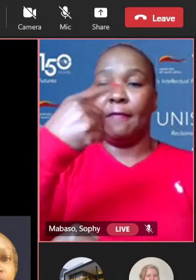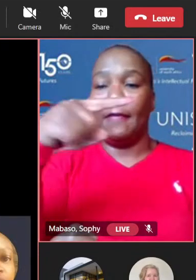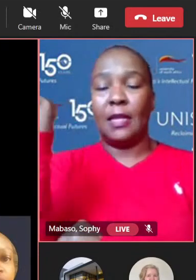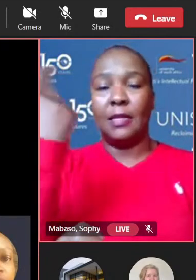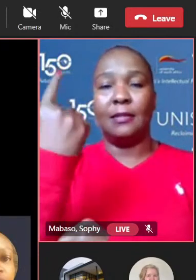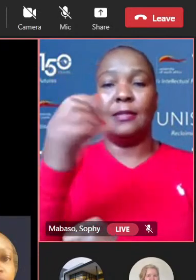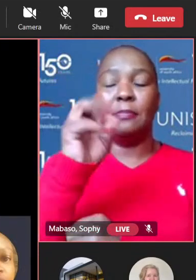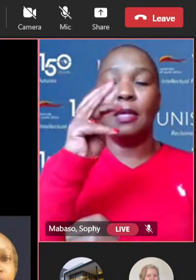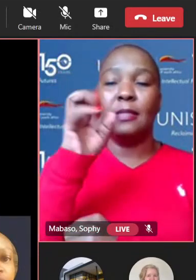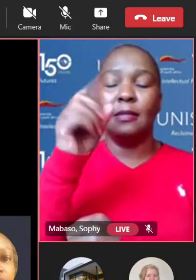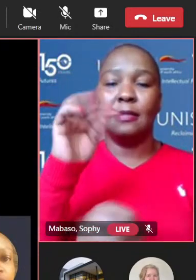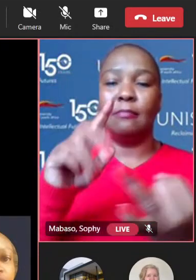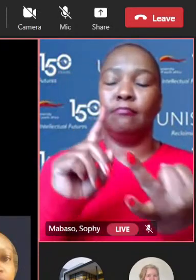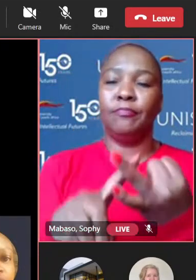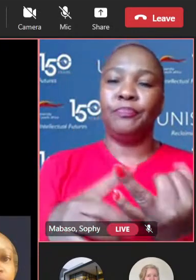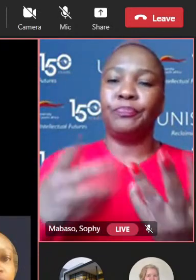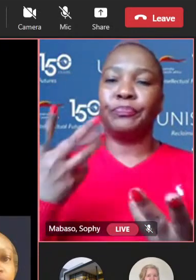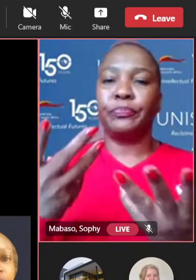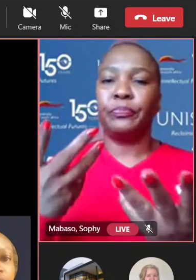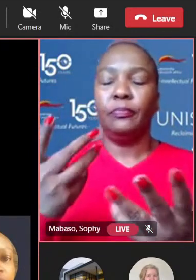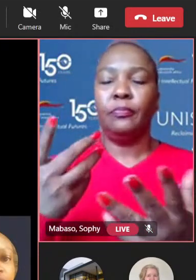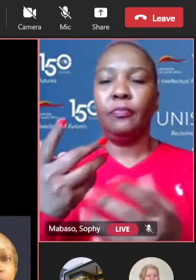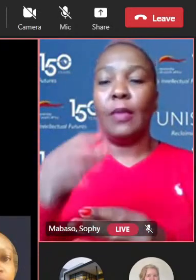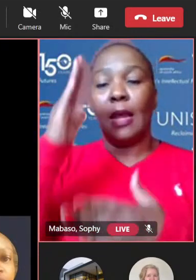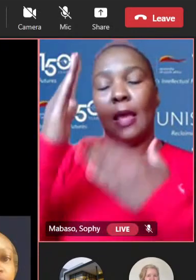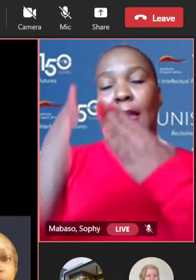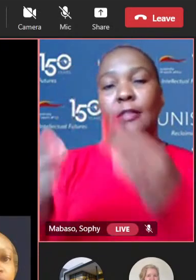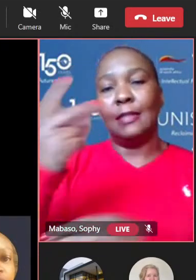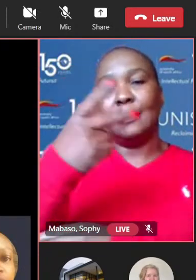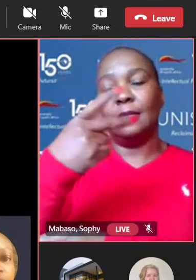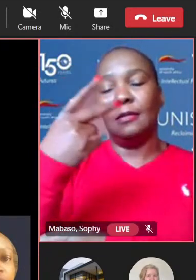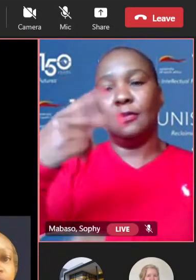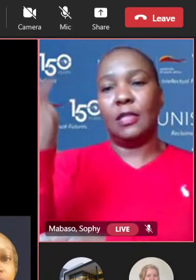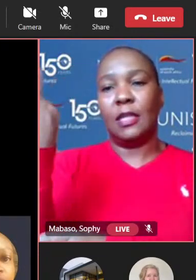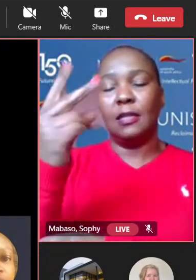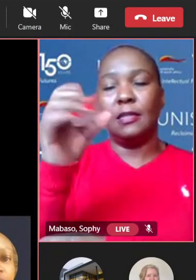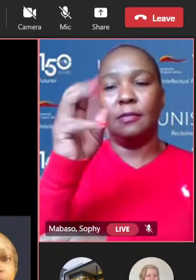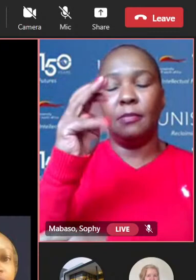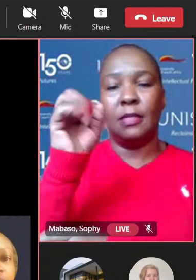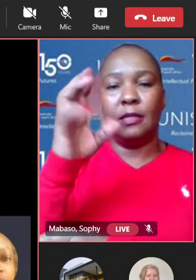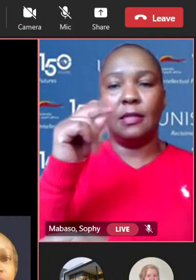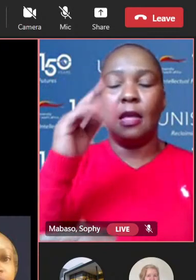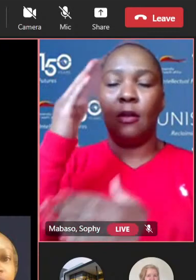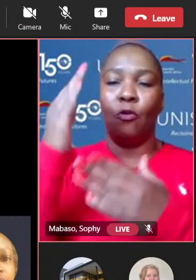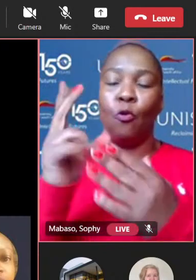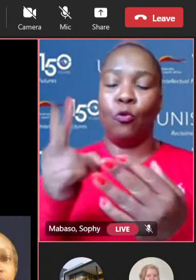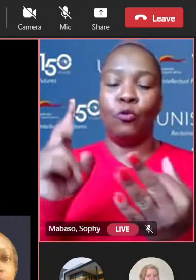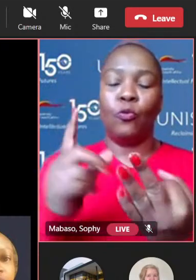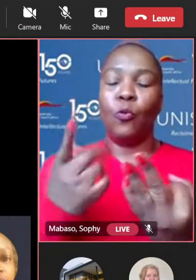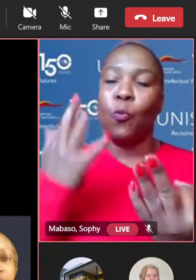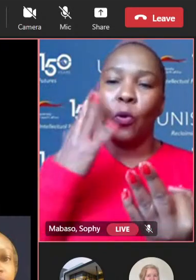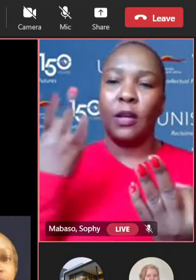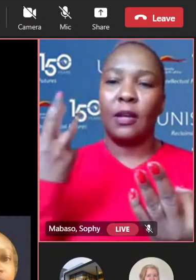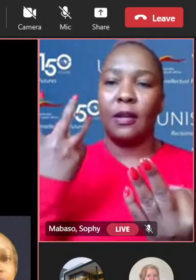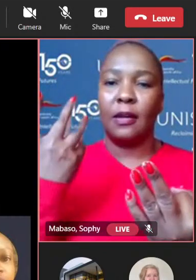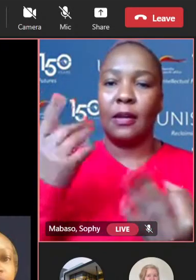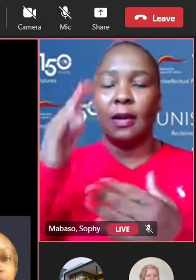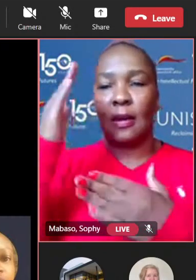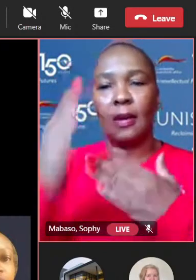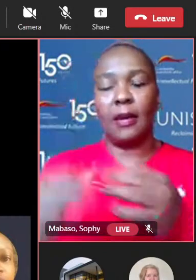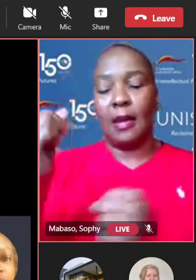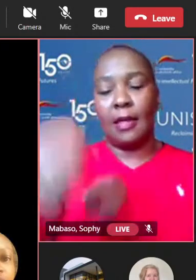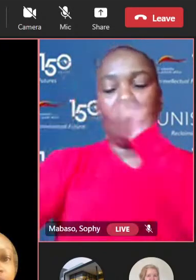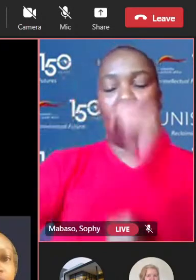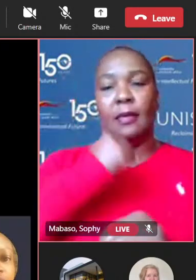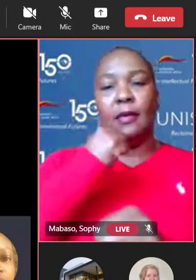out through, at the end of the second semester, also at the end of the year modules.